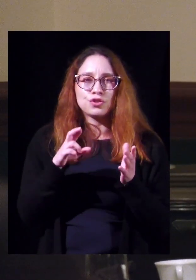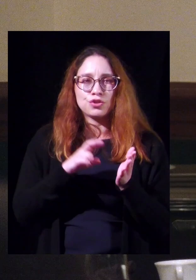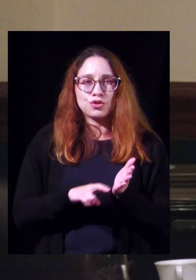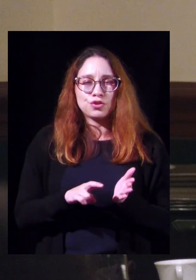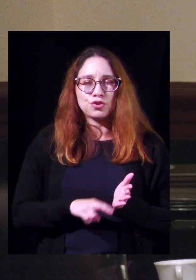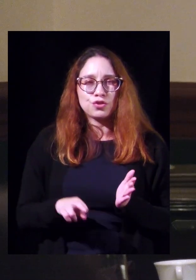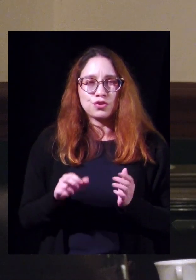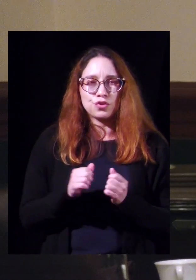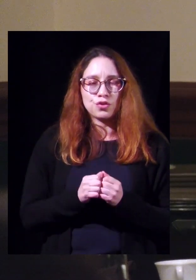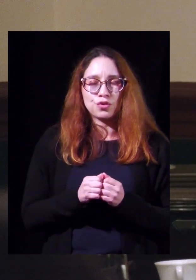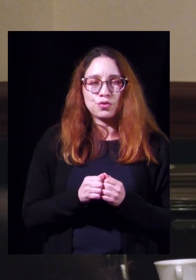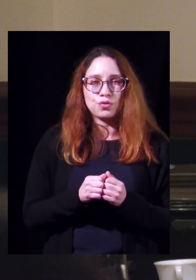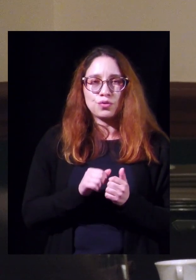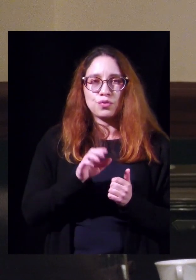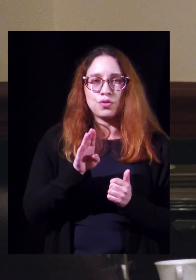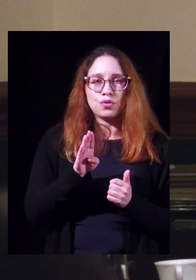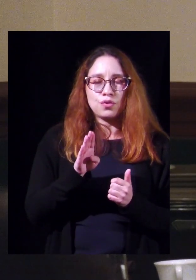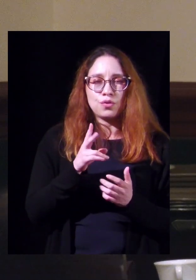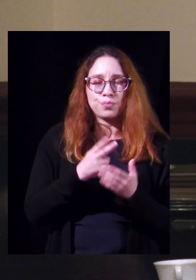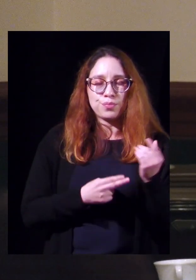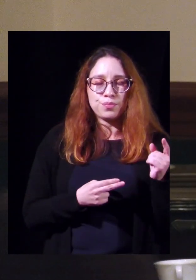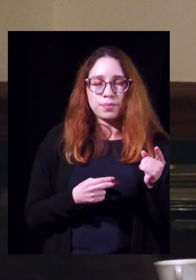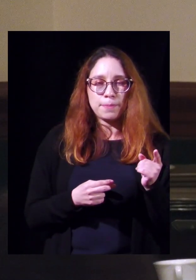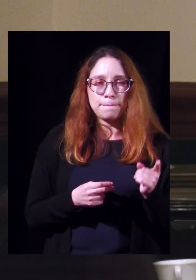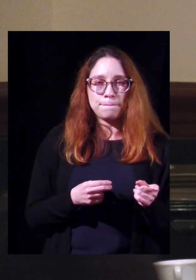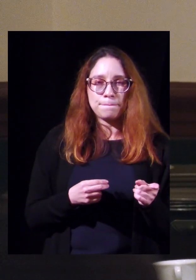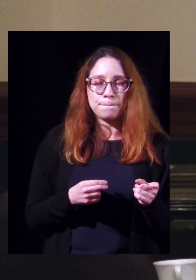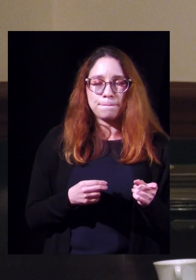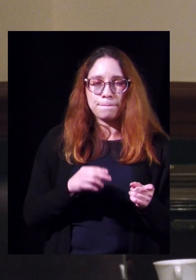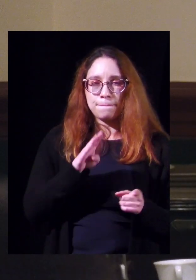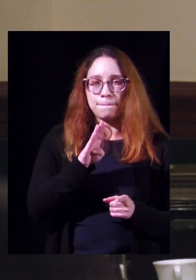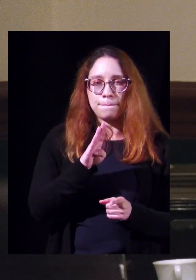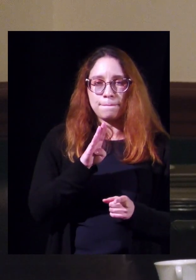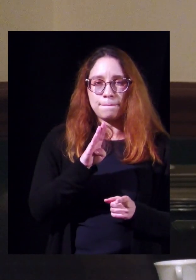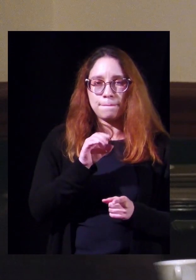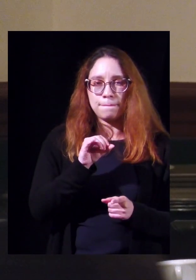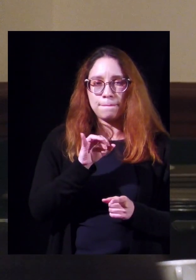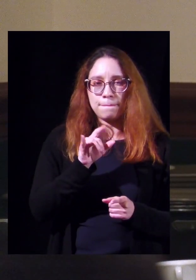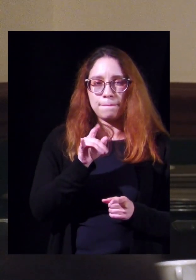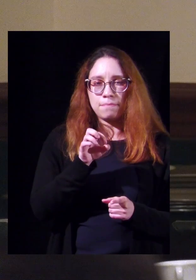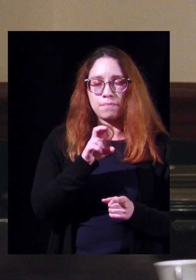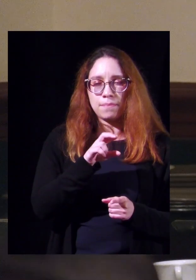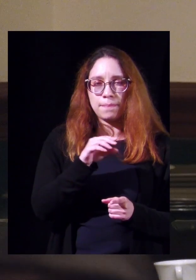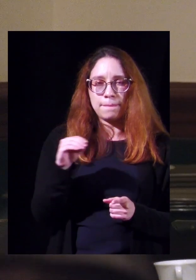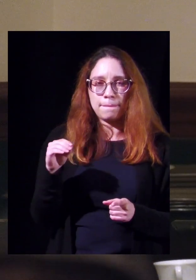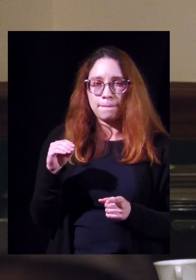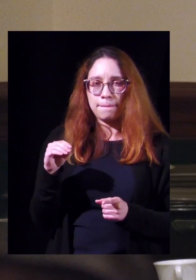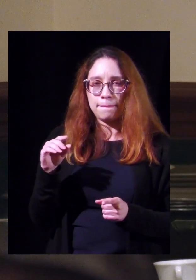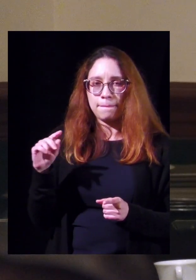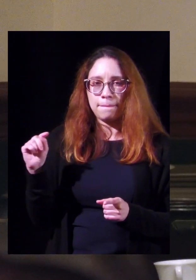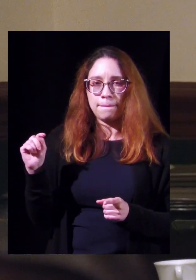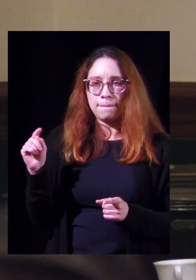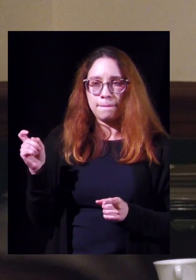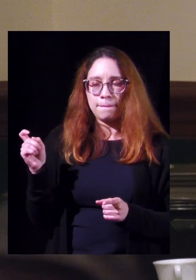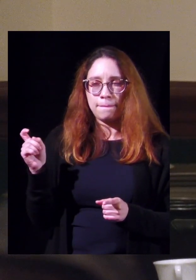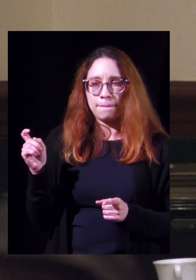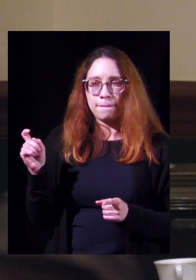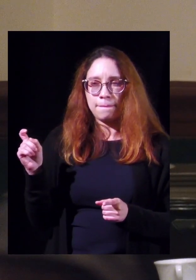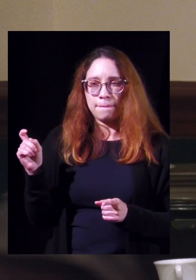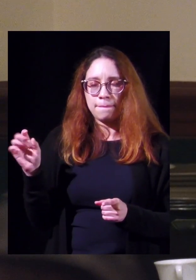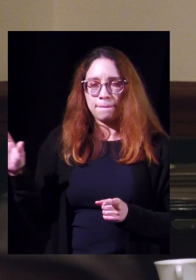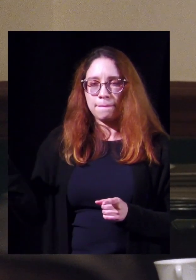research between both the biosimilar and Tysabri are